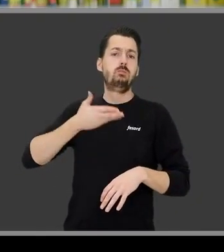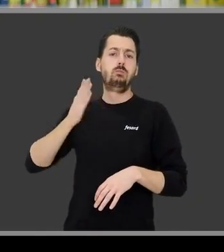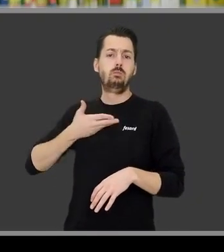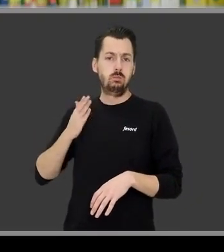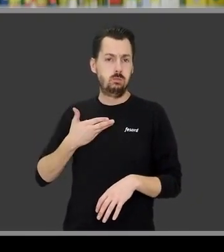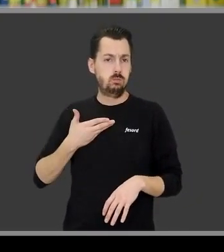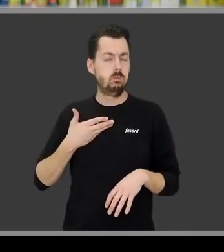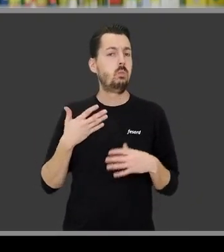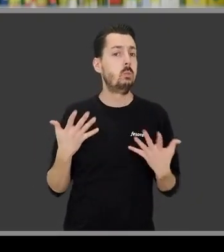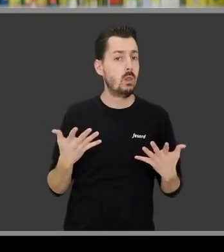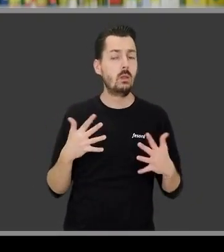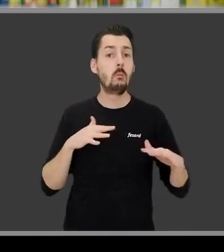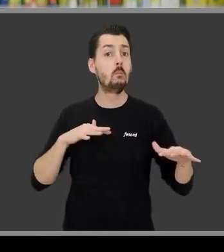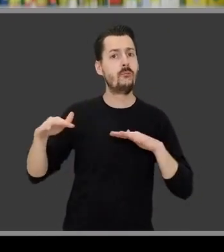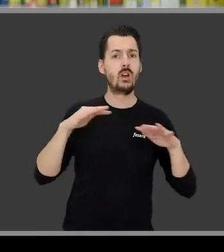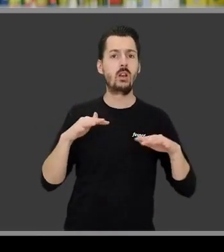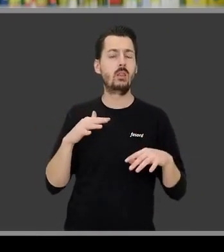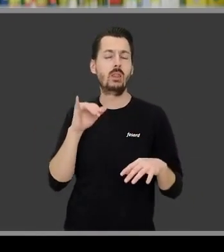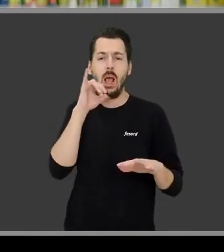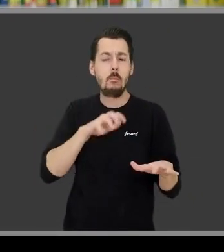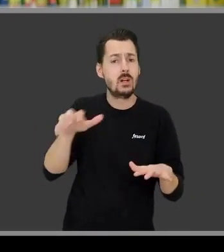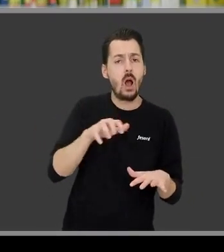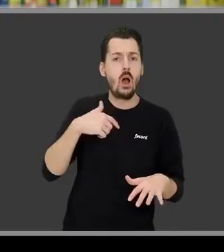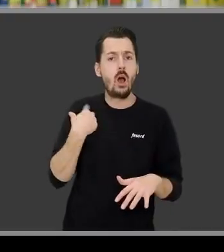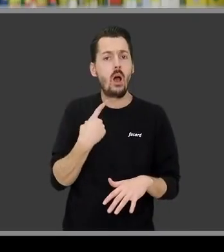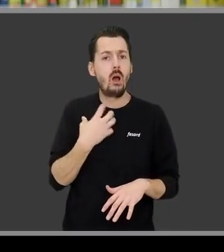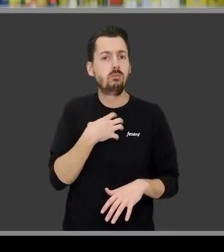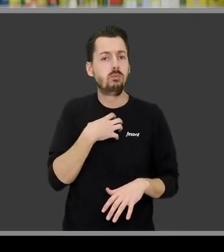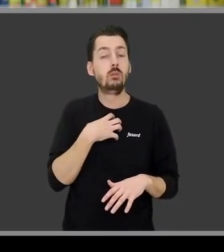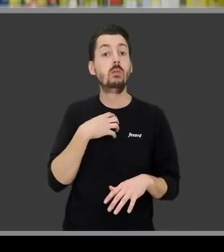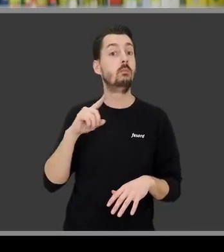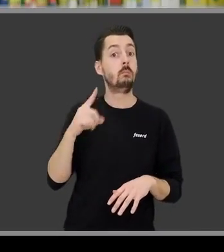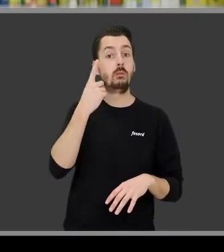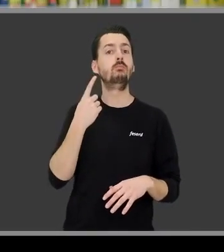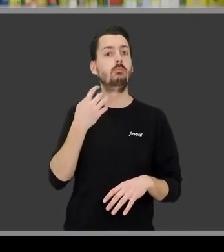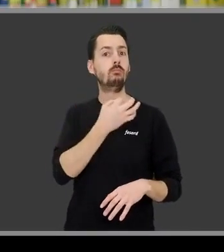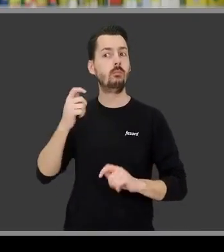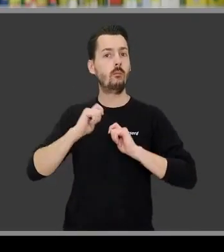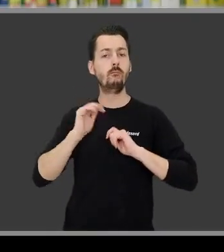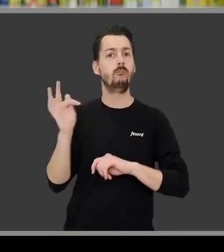highly affected in their upper limbs, they use voice recognition.